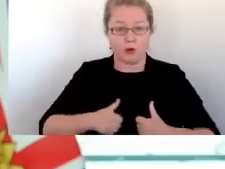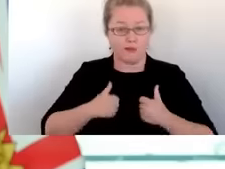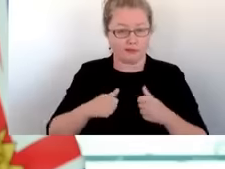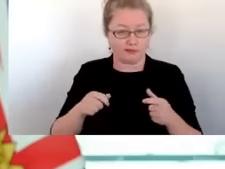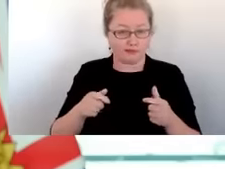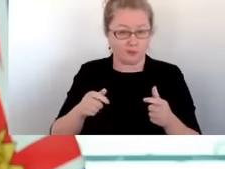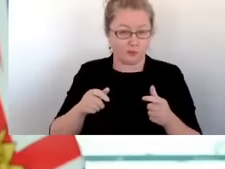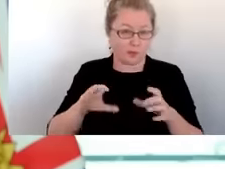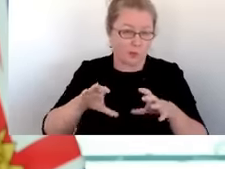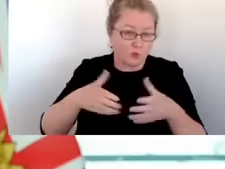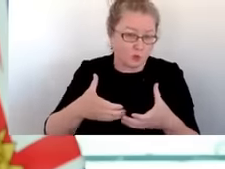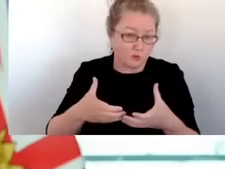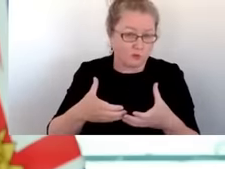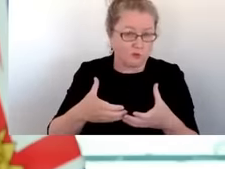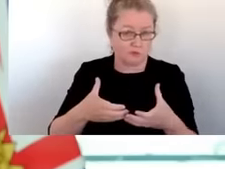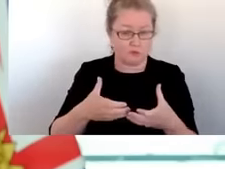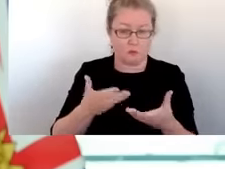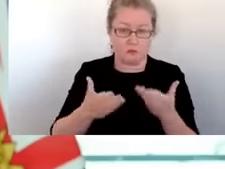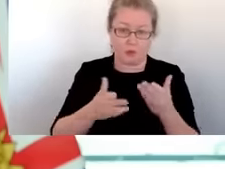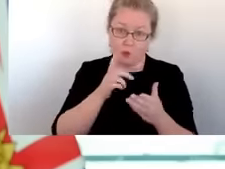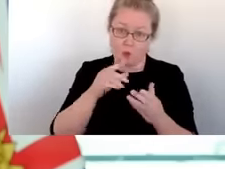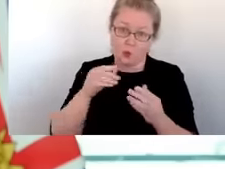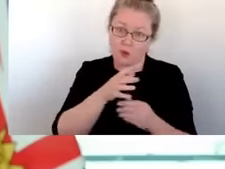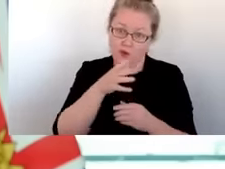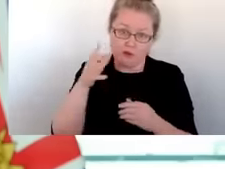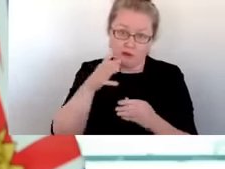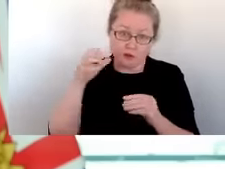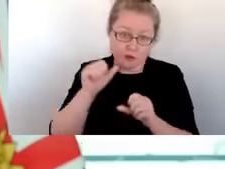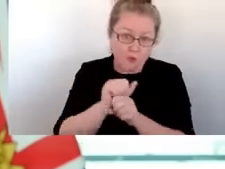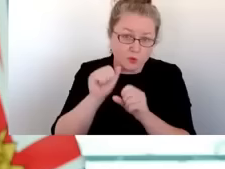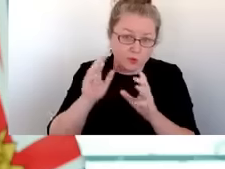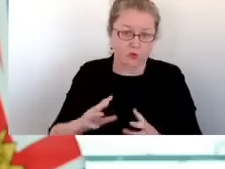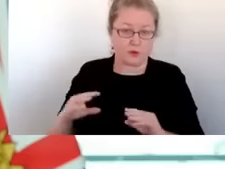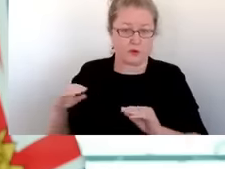migrant workers, shelters, correctional facilities,